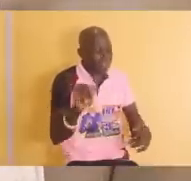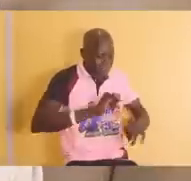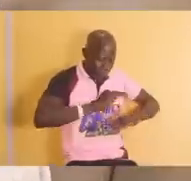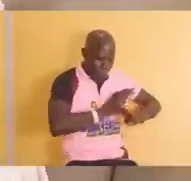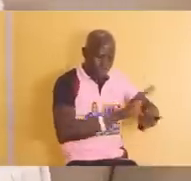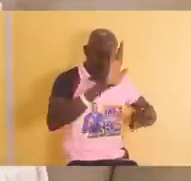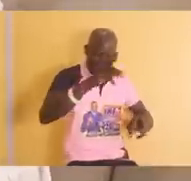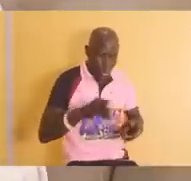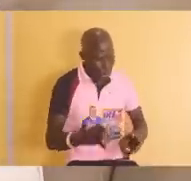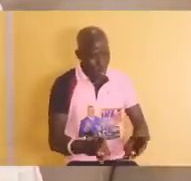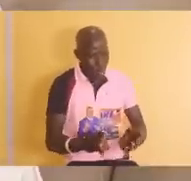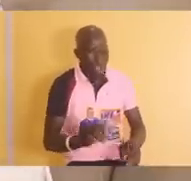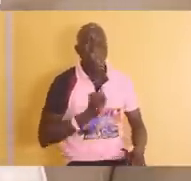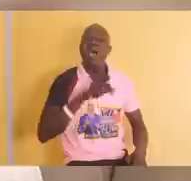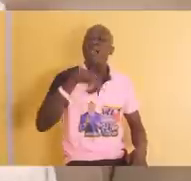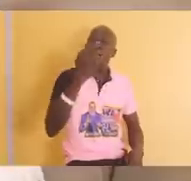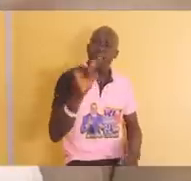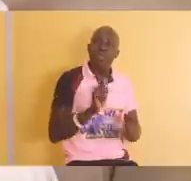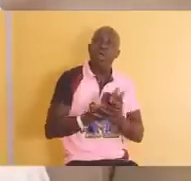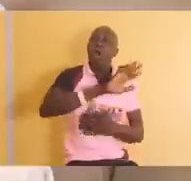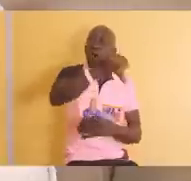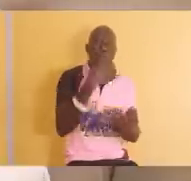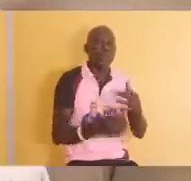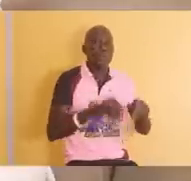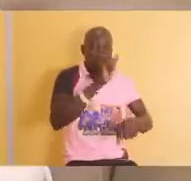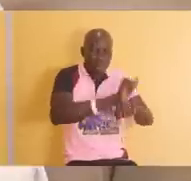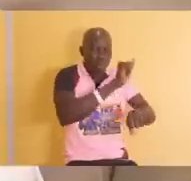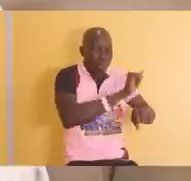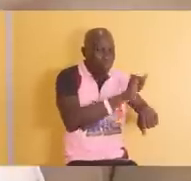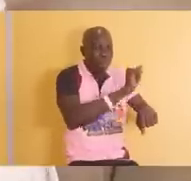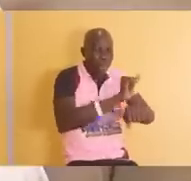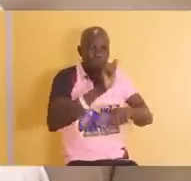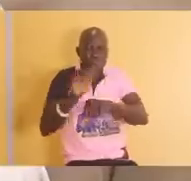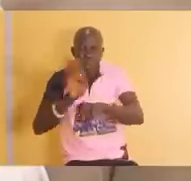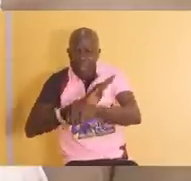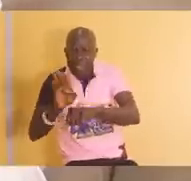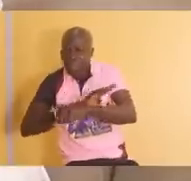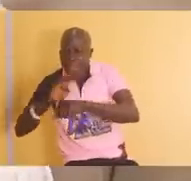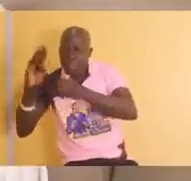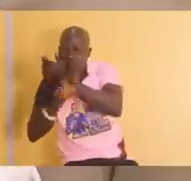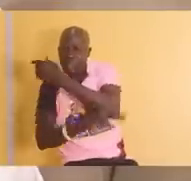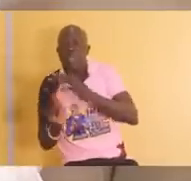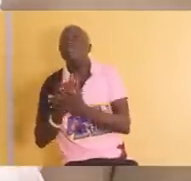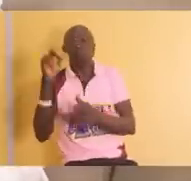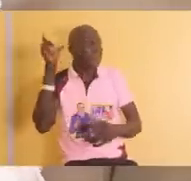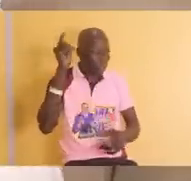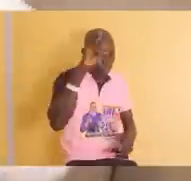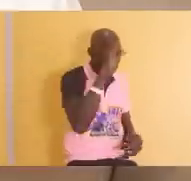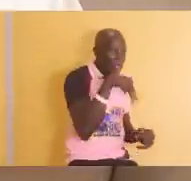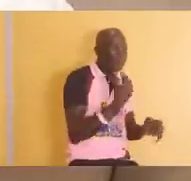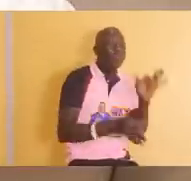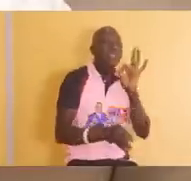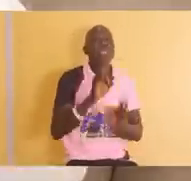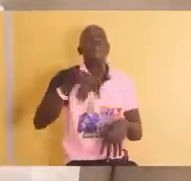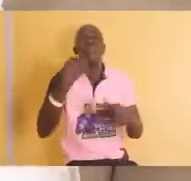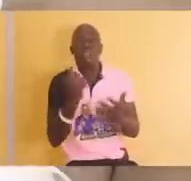je ori se gidi. O so ni pa won ni so owo. Awon ni kontila. The contractors. Ekba me sa. Bo ba